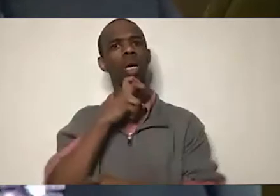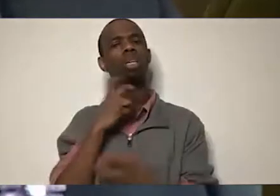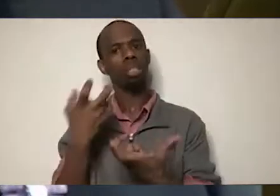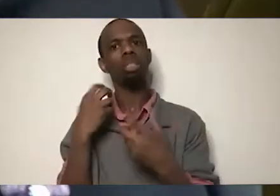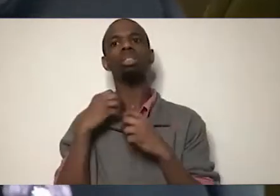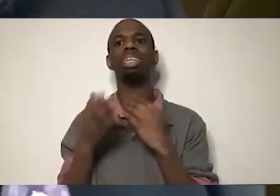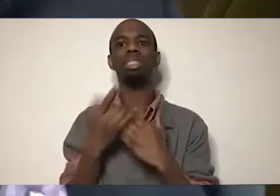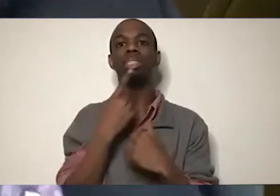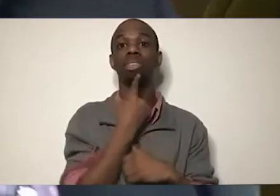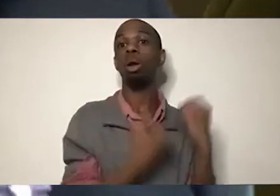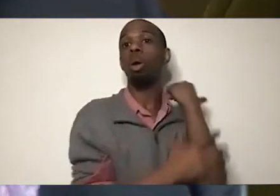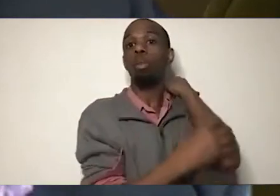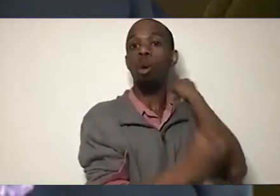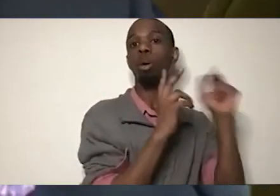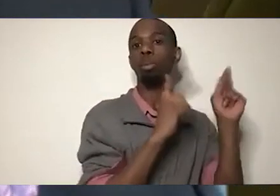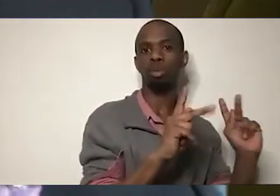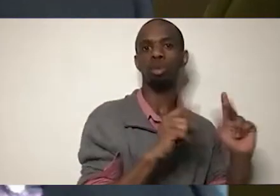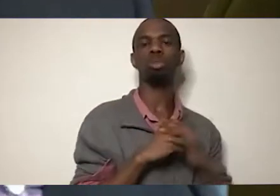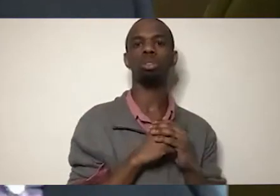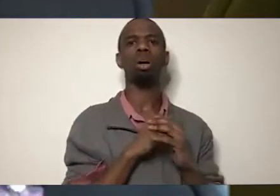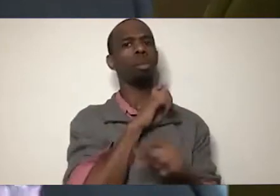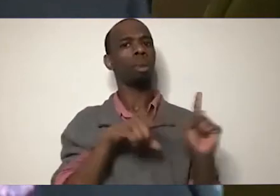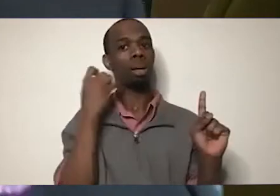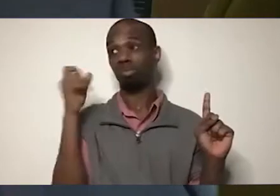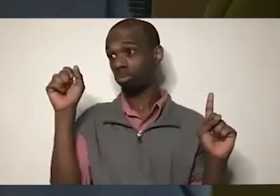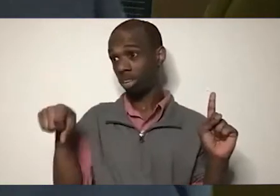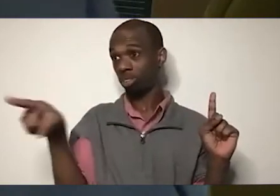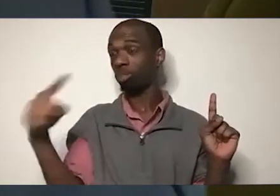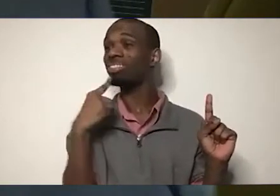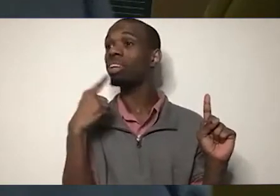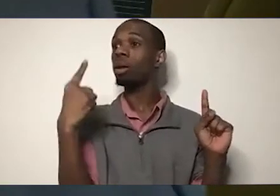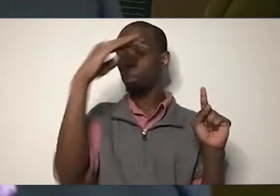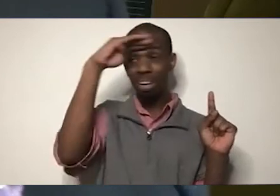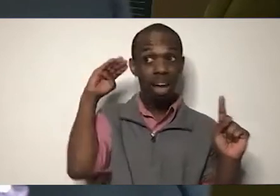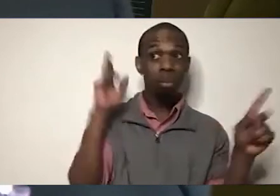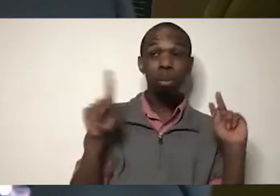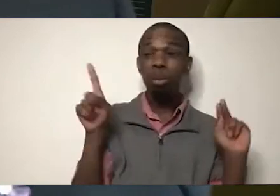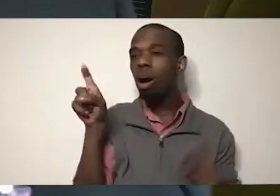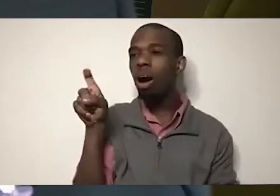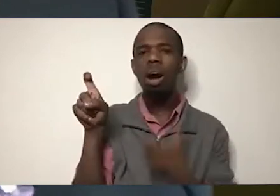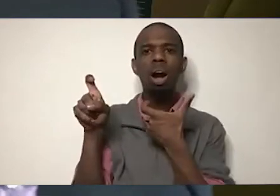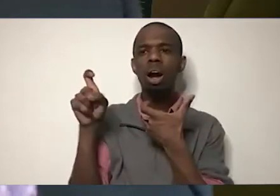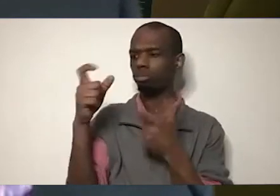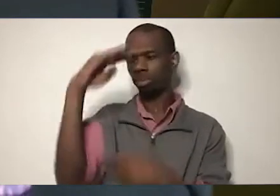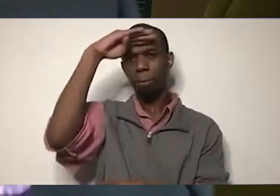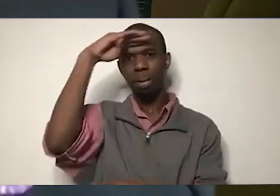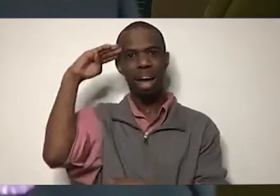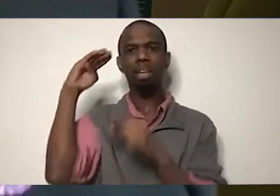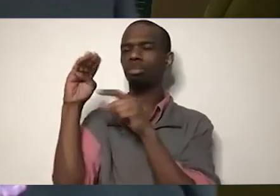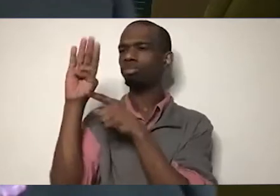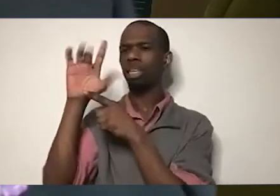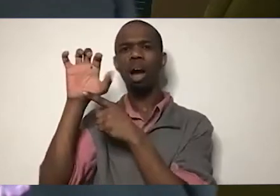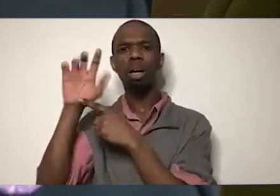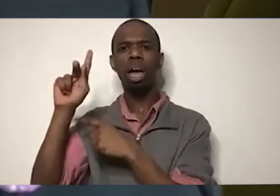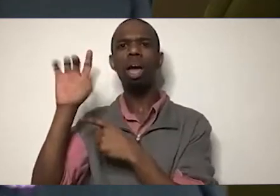unfortunately, the question is, who are we more concerned about? The feeling of shame experienced by white people or the deaths and